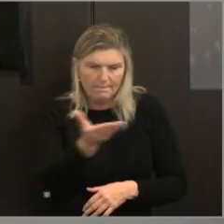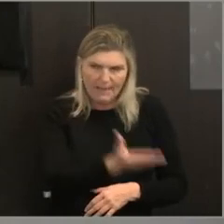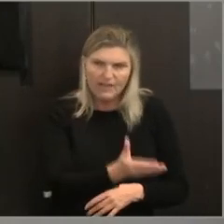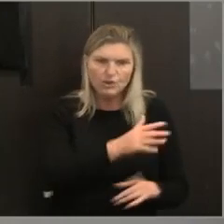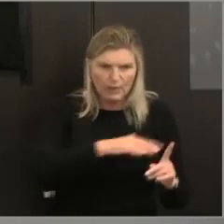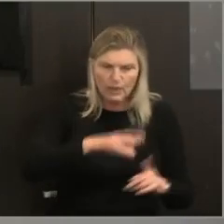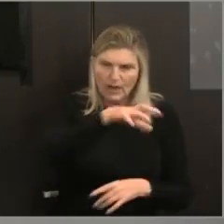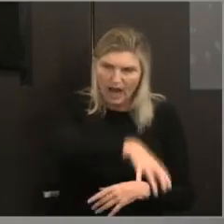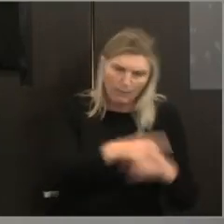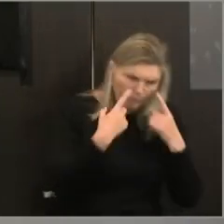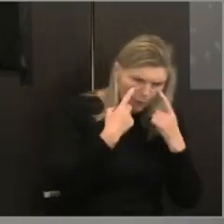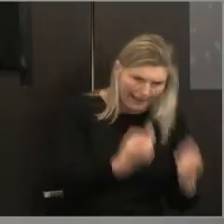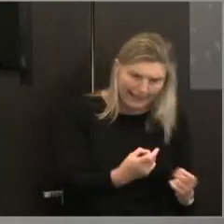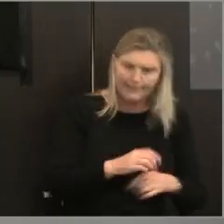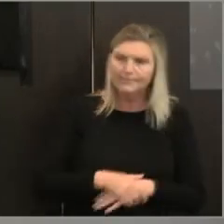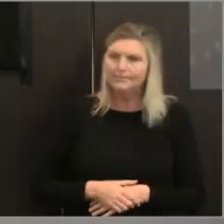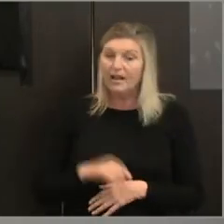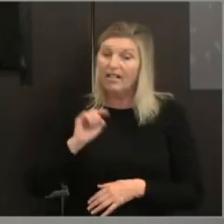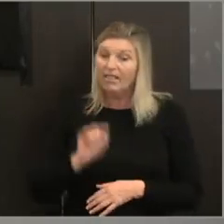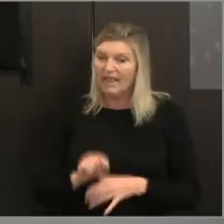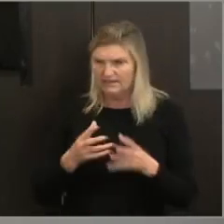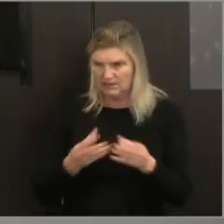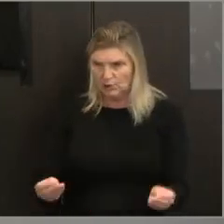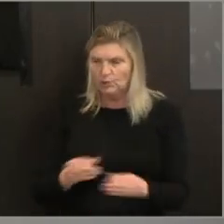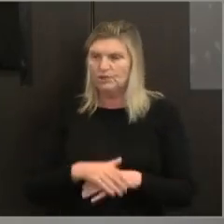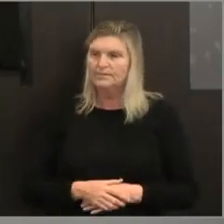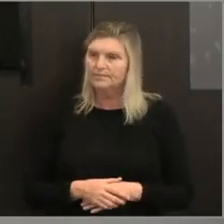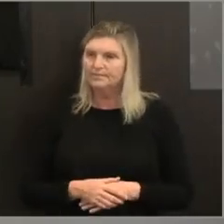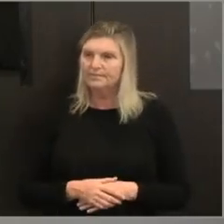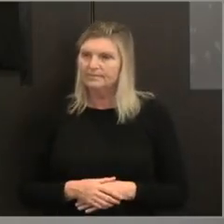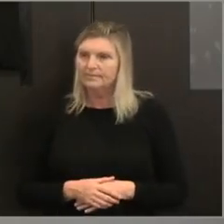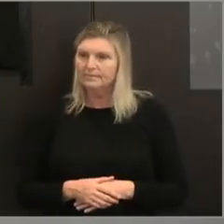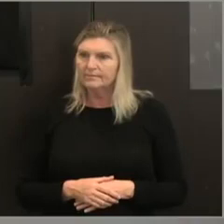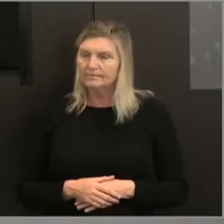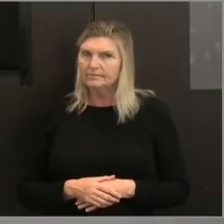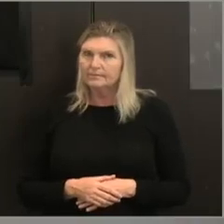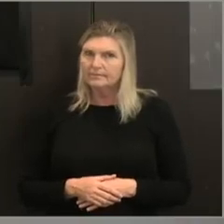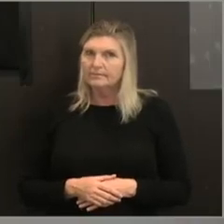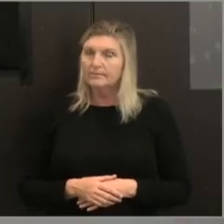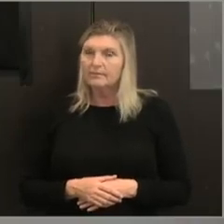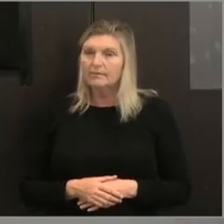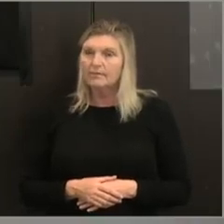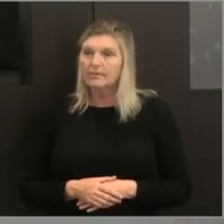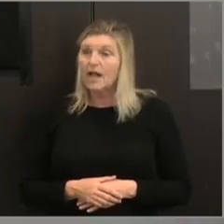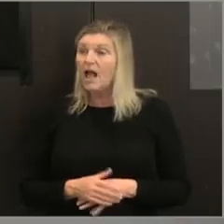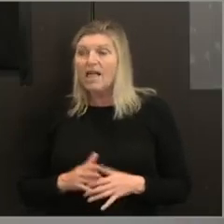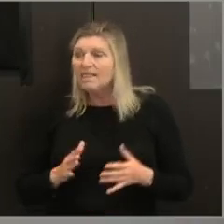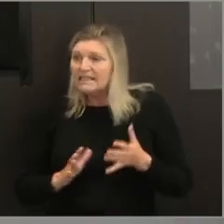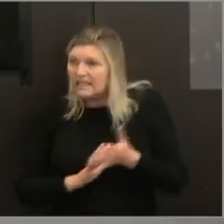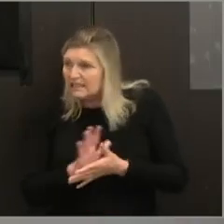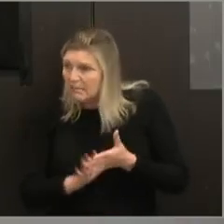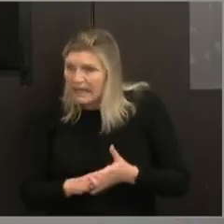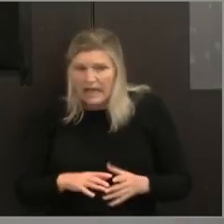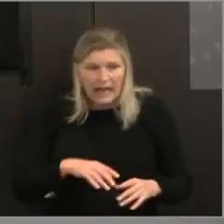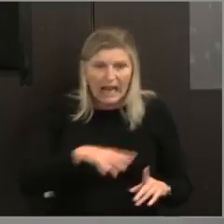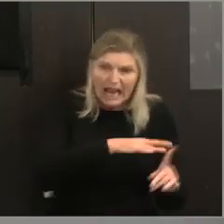iwi and hapu. That necessarily means something more than an iwi responsibility for